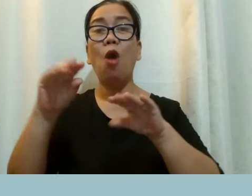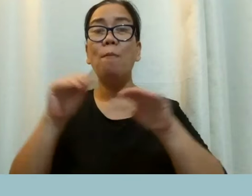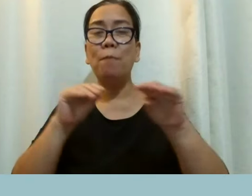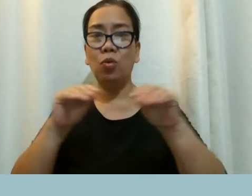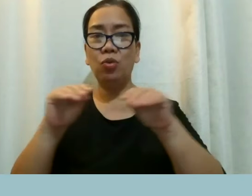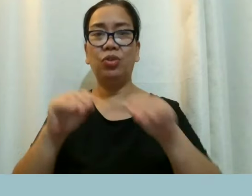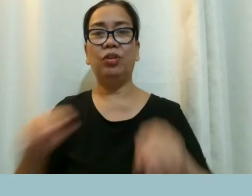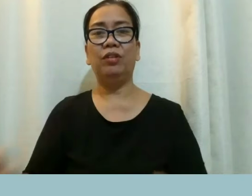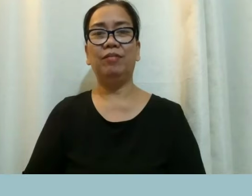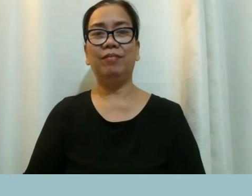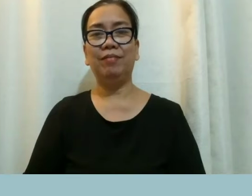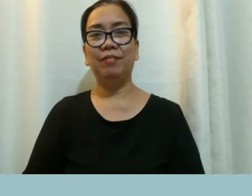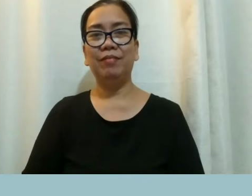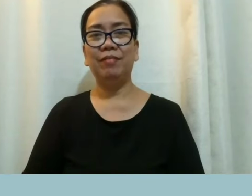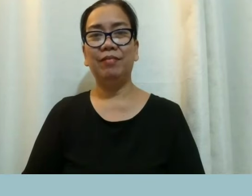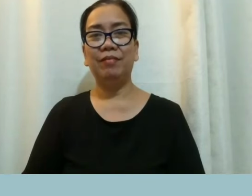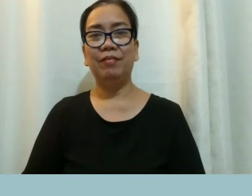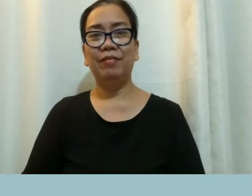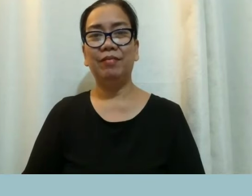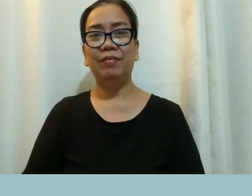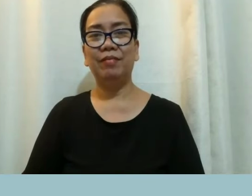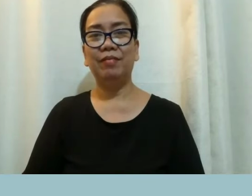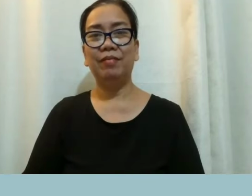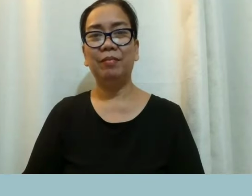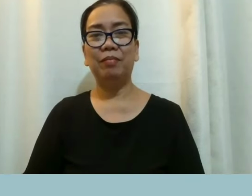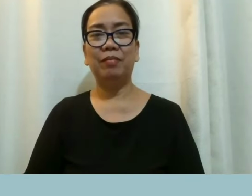in motion.